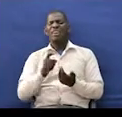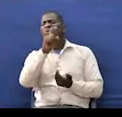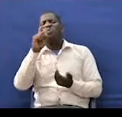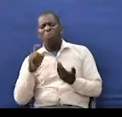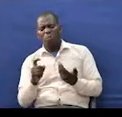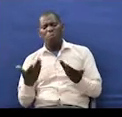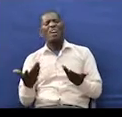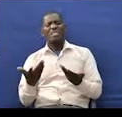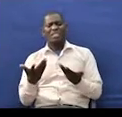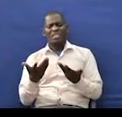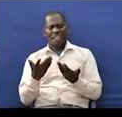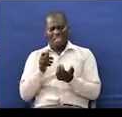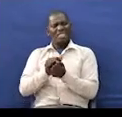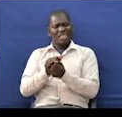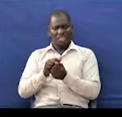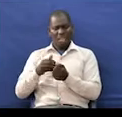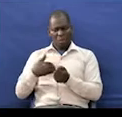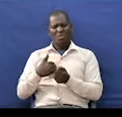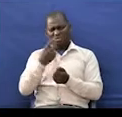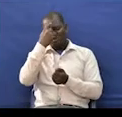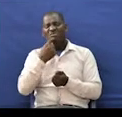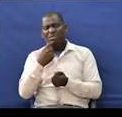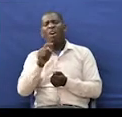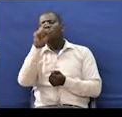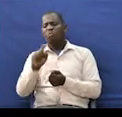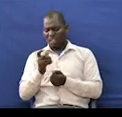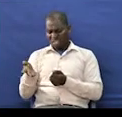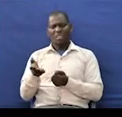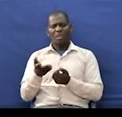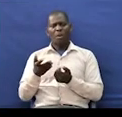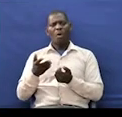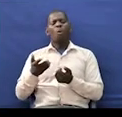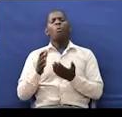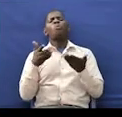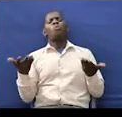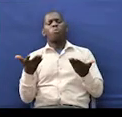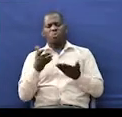write this as a question to ask ourselves, that what do